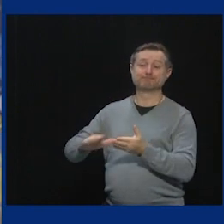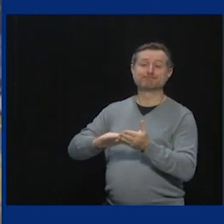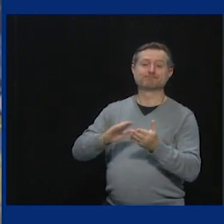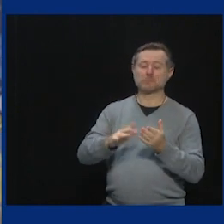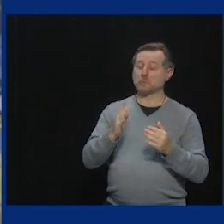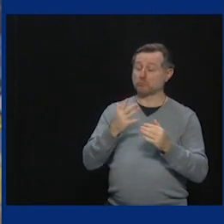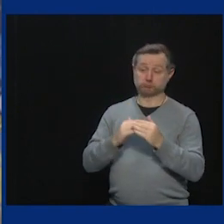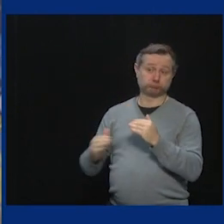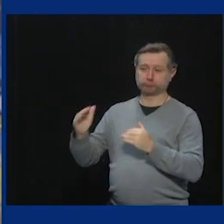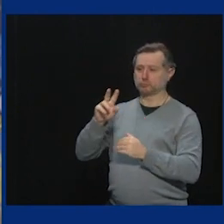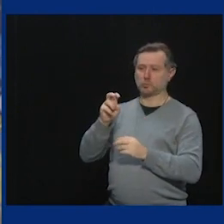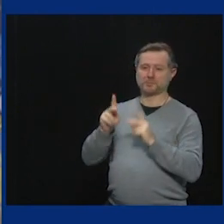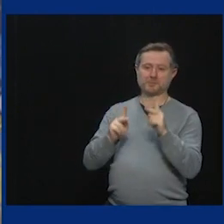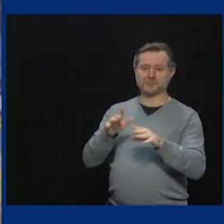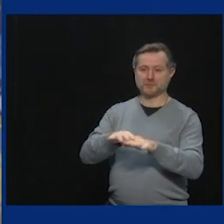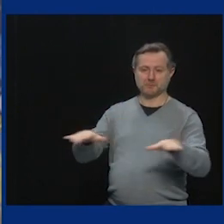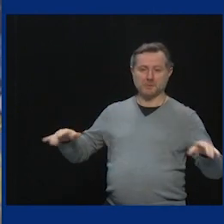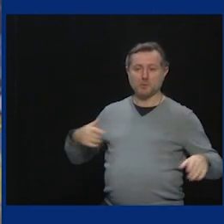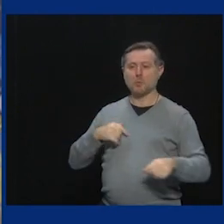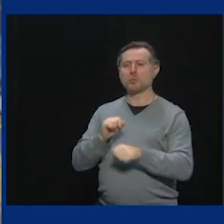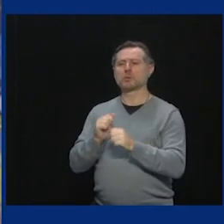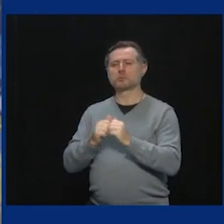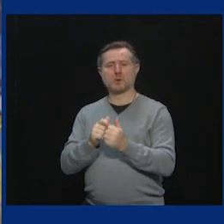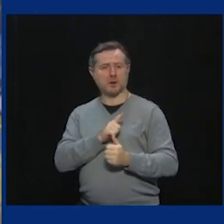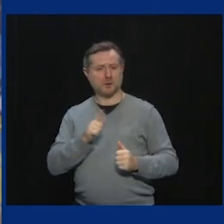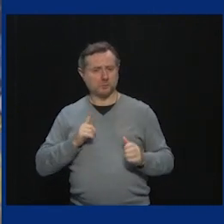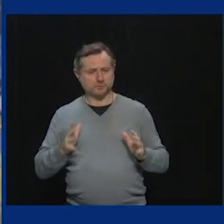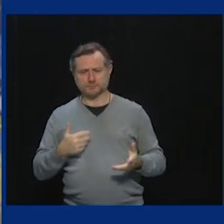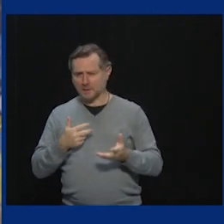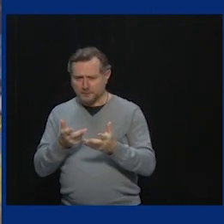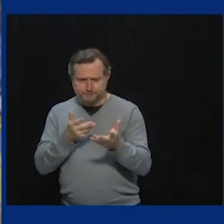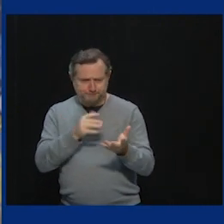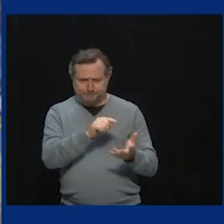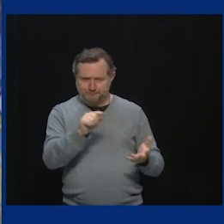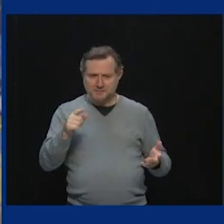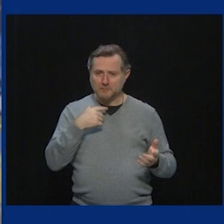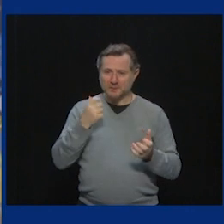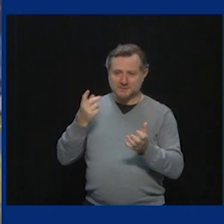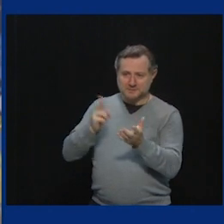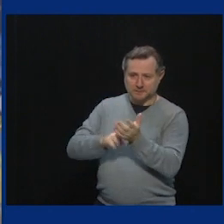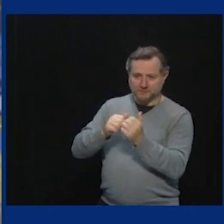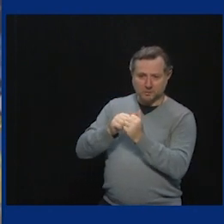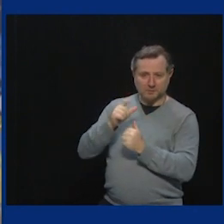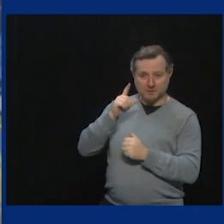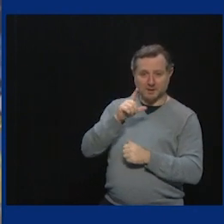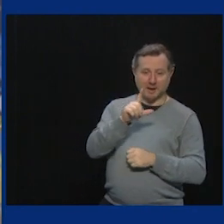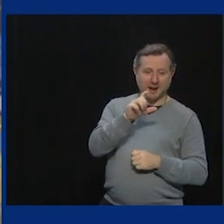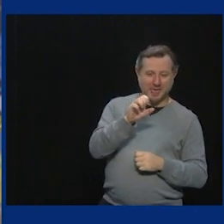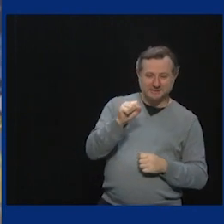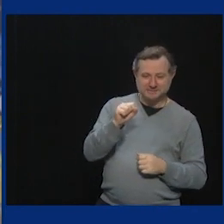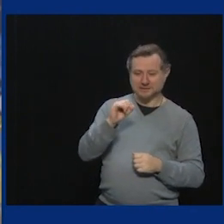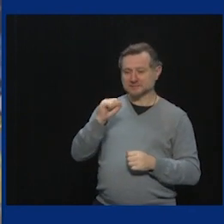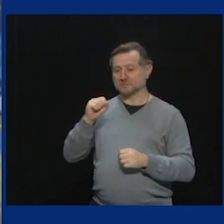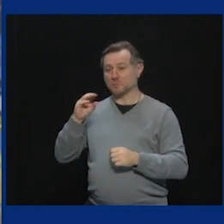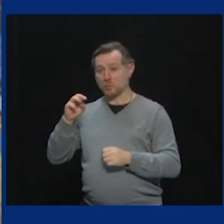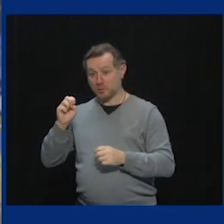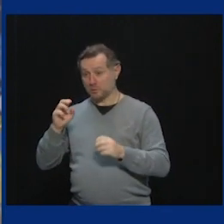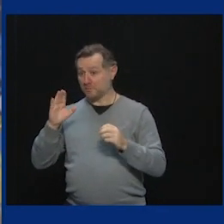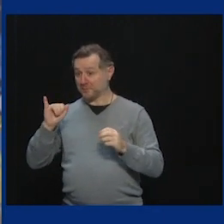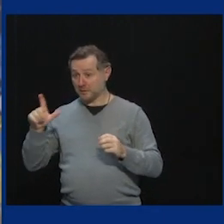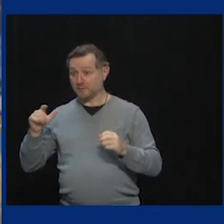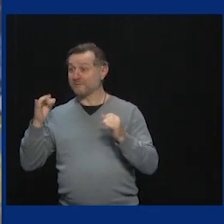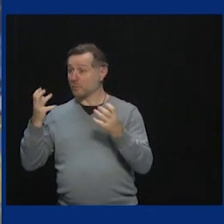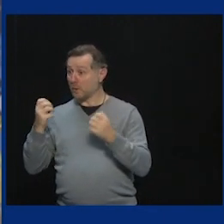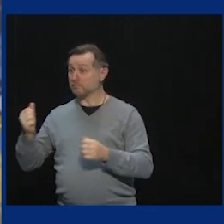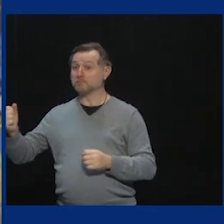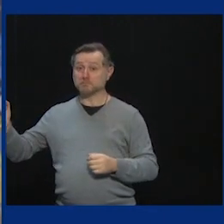We work with them on less is more to get it signed. And if they want to come back to Albany once again and change the effective date of what they